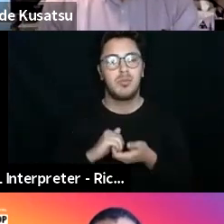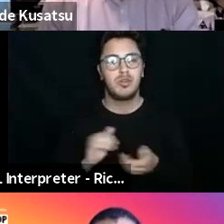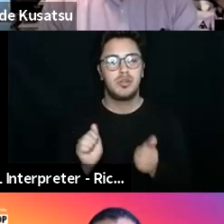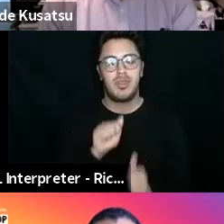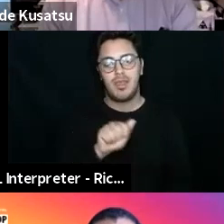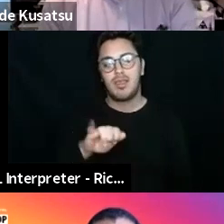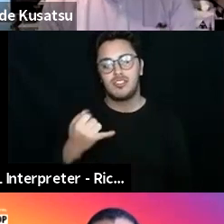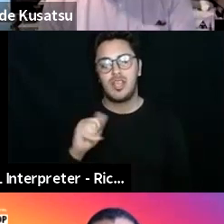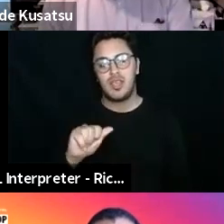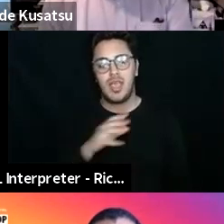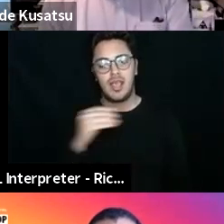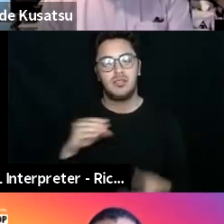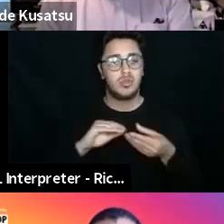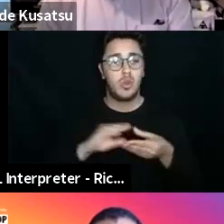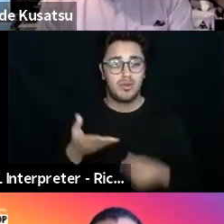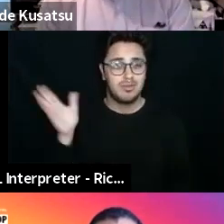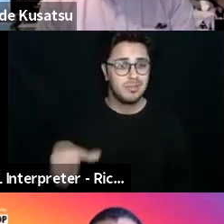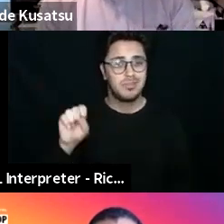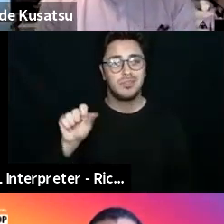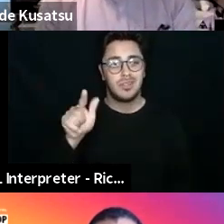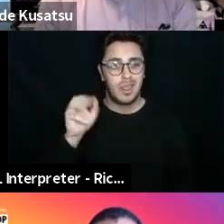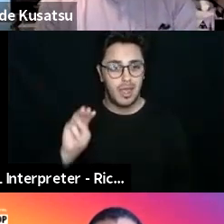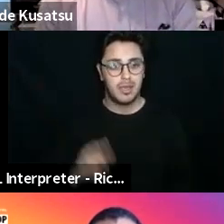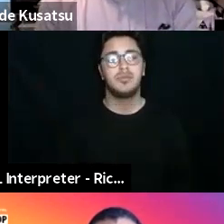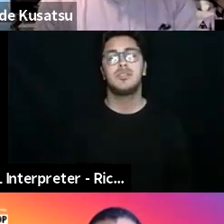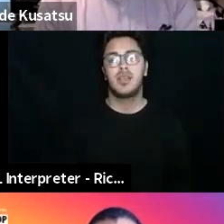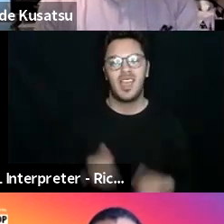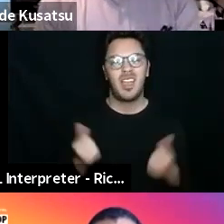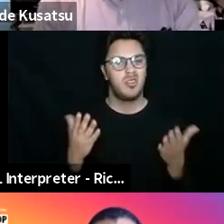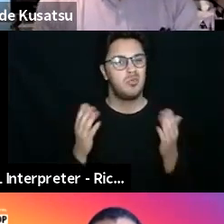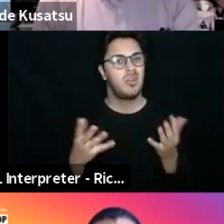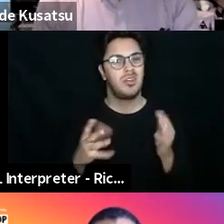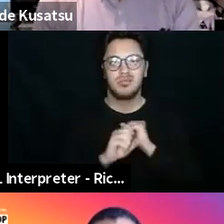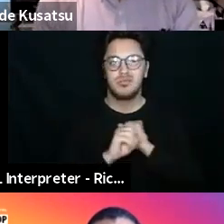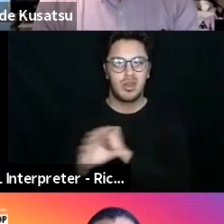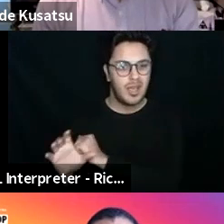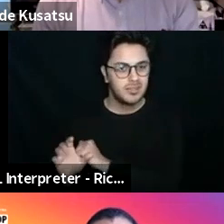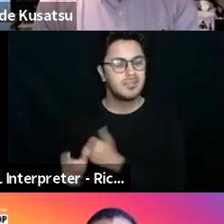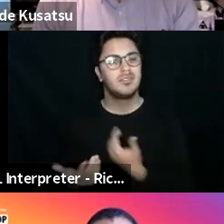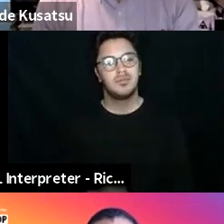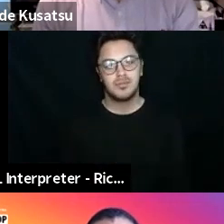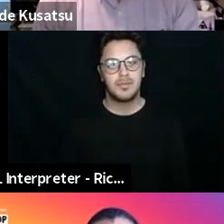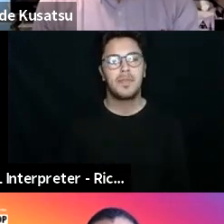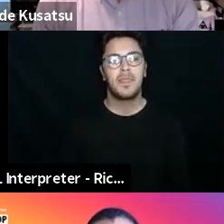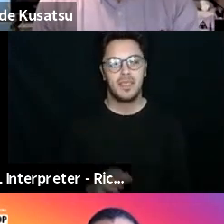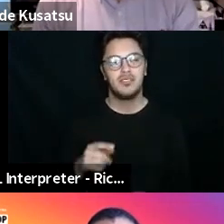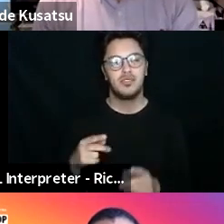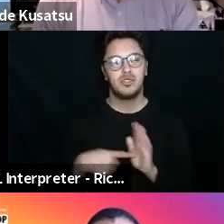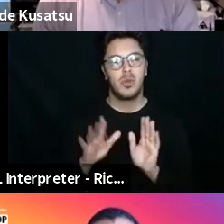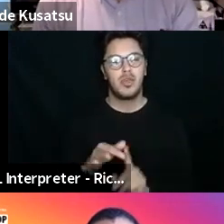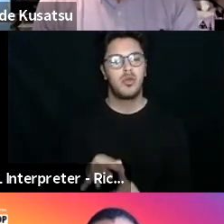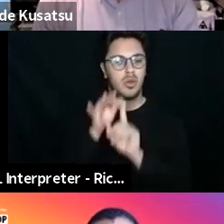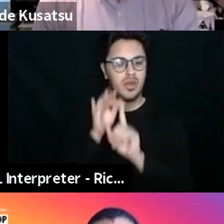and our story slams have helped numerous SAG-AFTRA broadcast members in telling their unique AAPIA